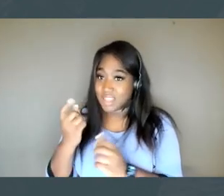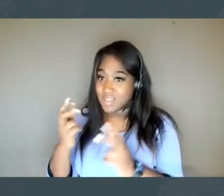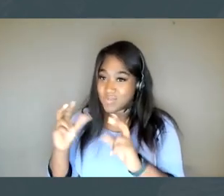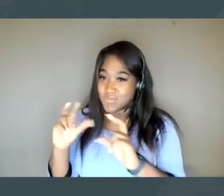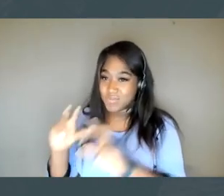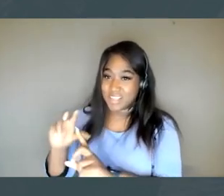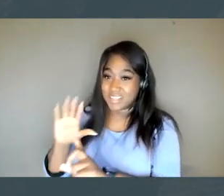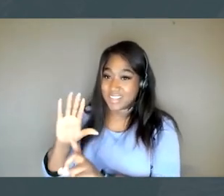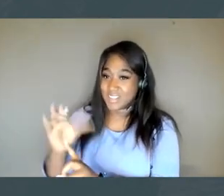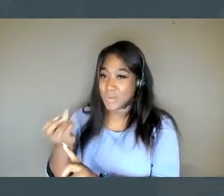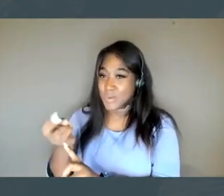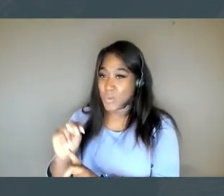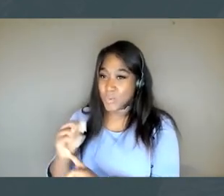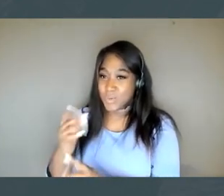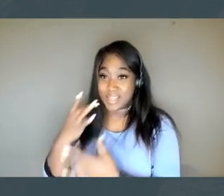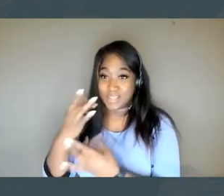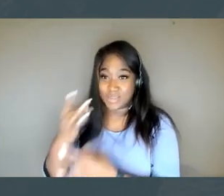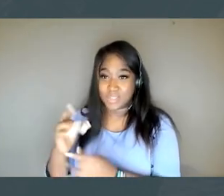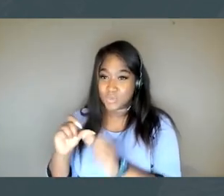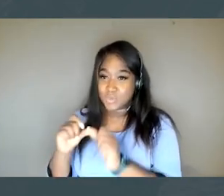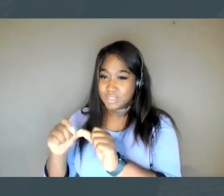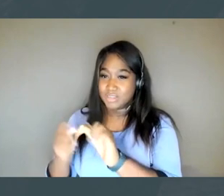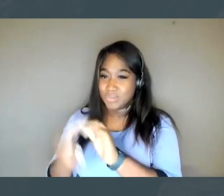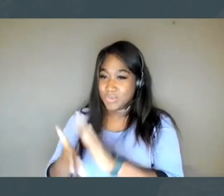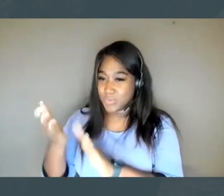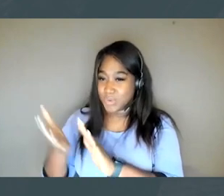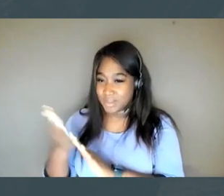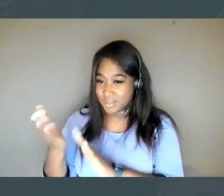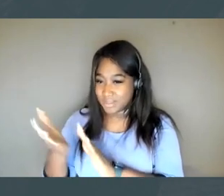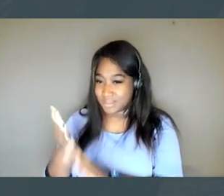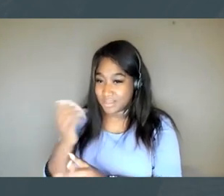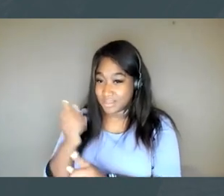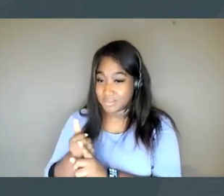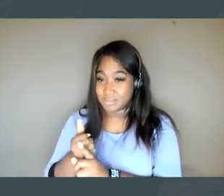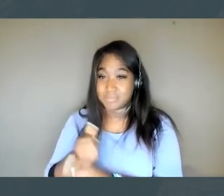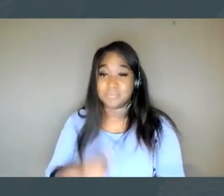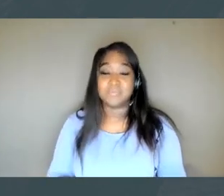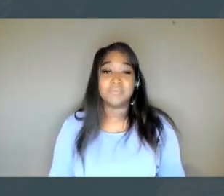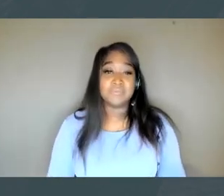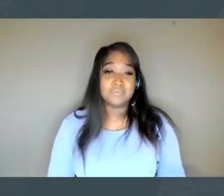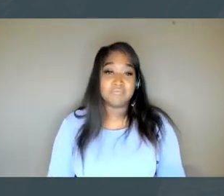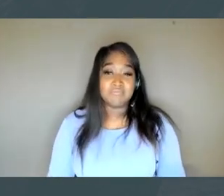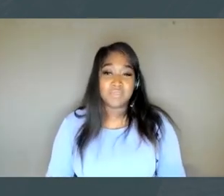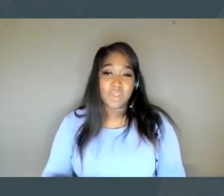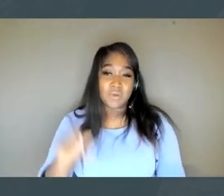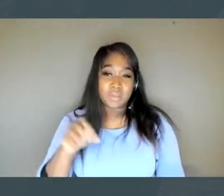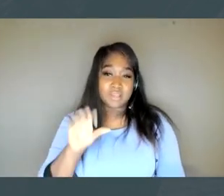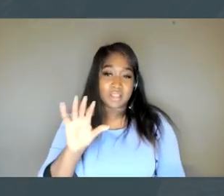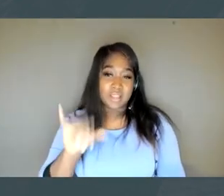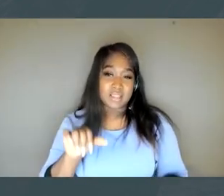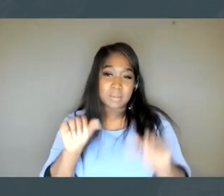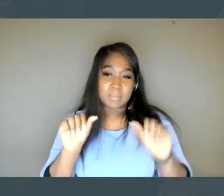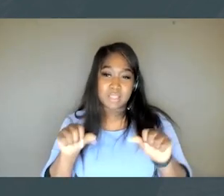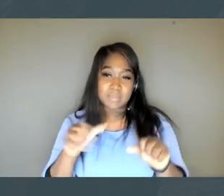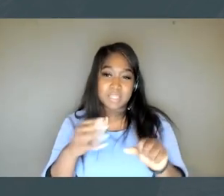their, you know, continuity. So yes, that's the possibility and the